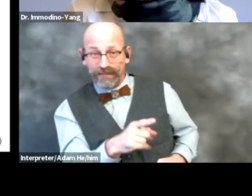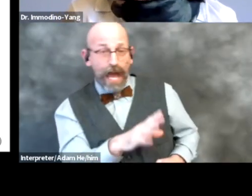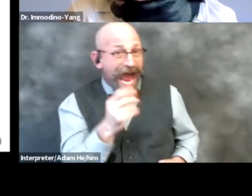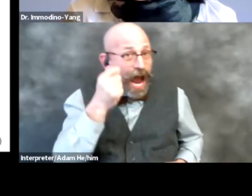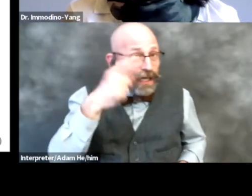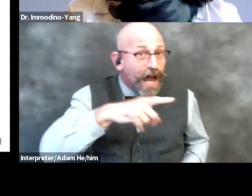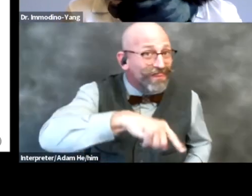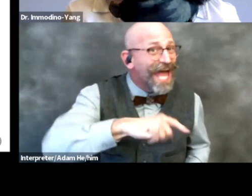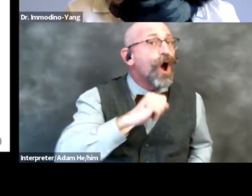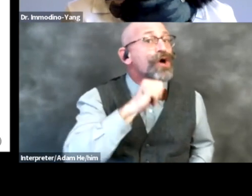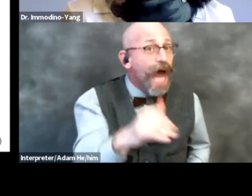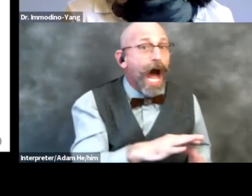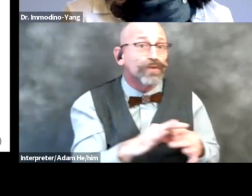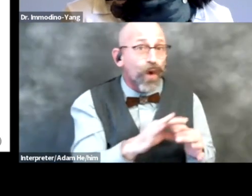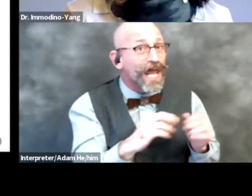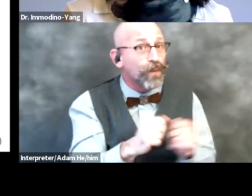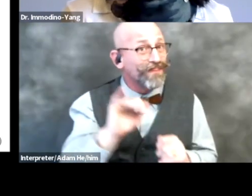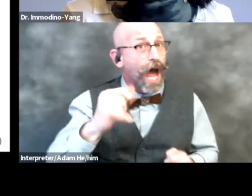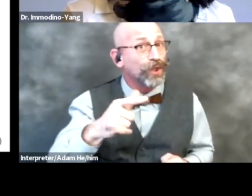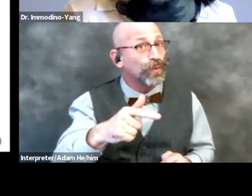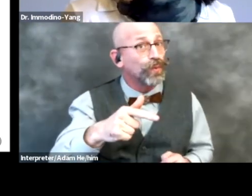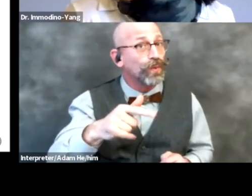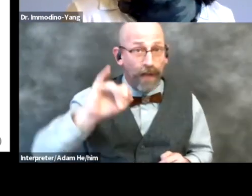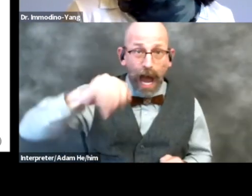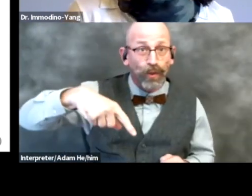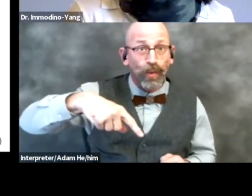is quite interesting. Okay, it's not about IQ.